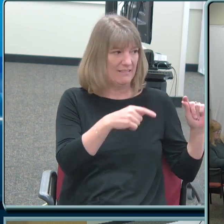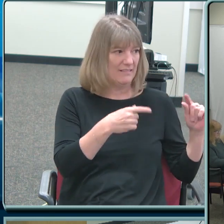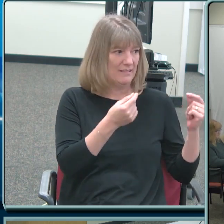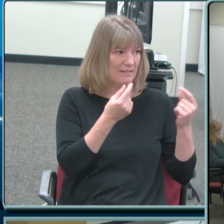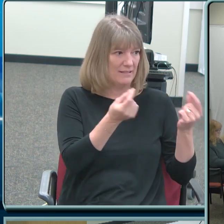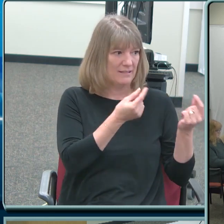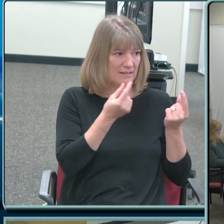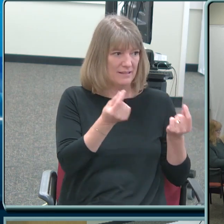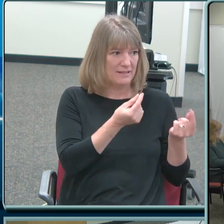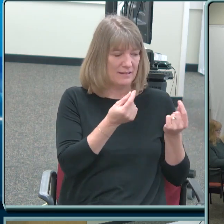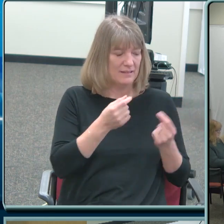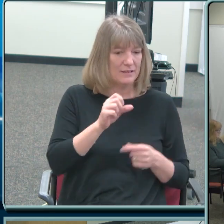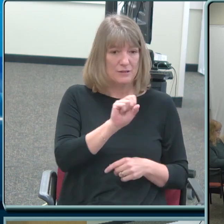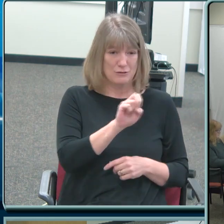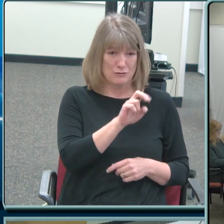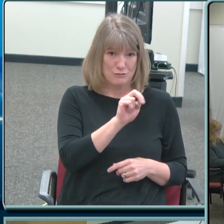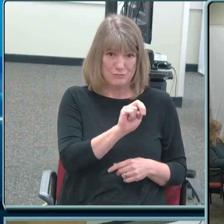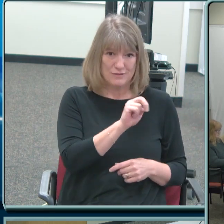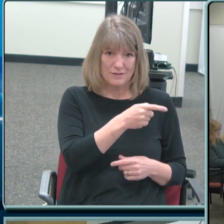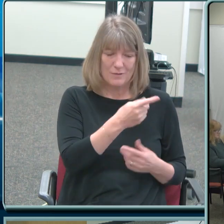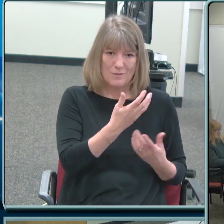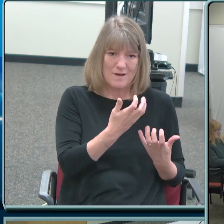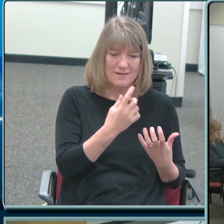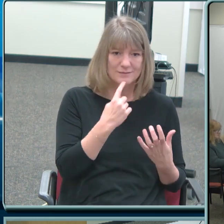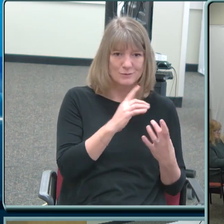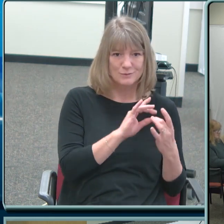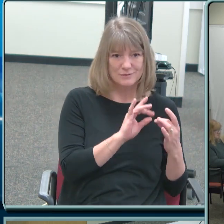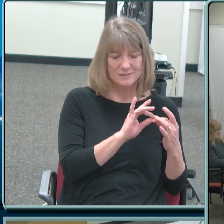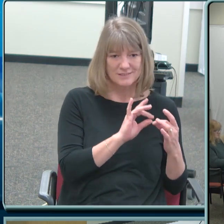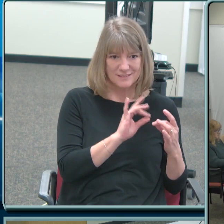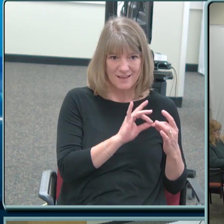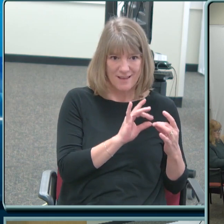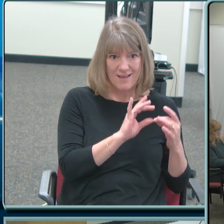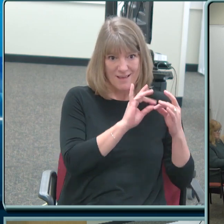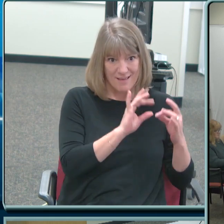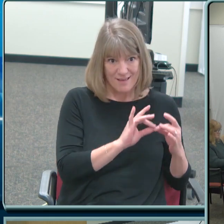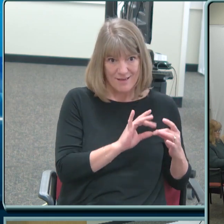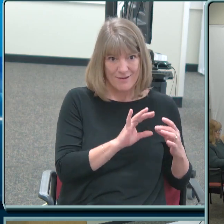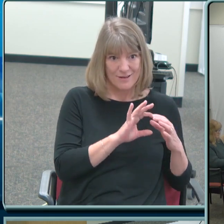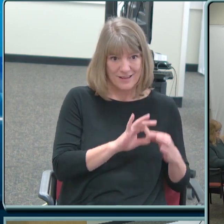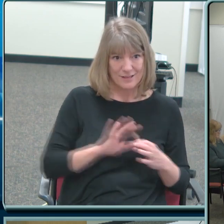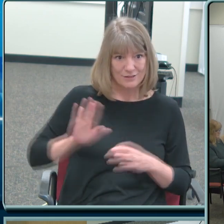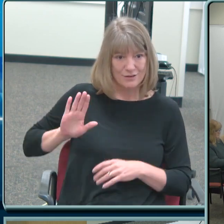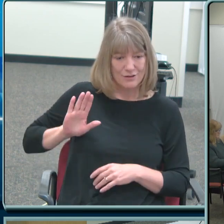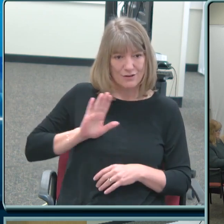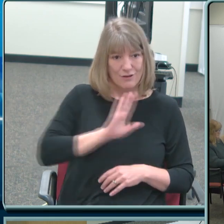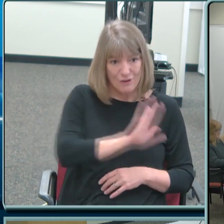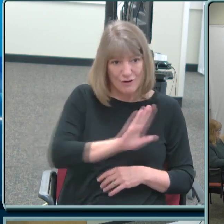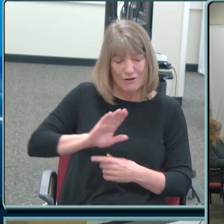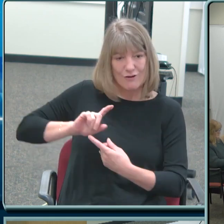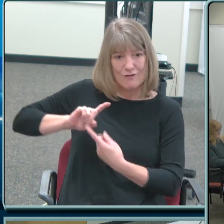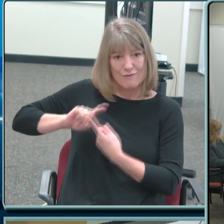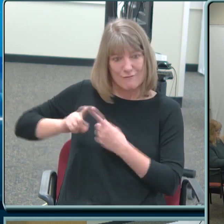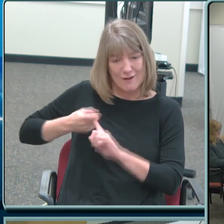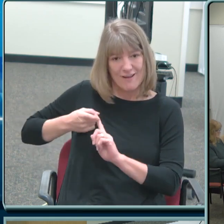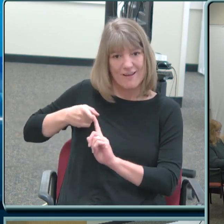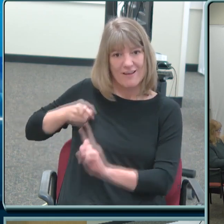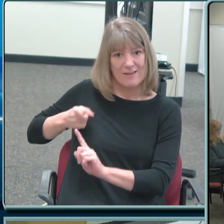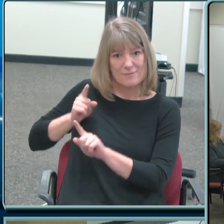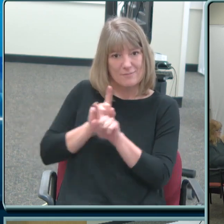that Susan wants to say a lot about her friend and mentor, Dr.